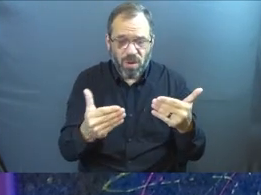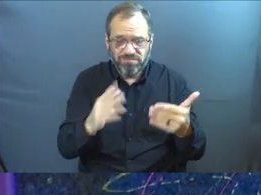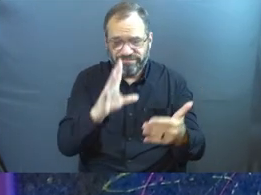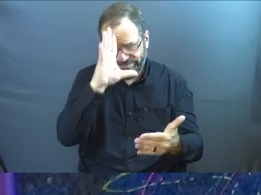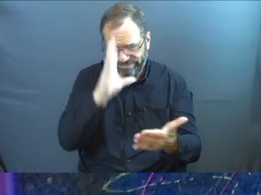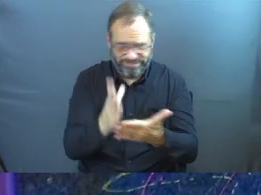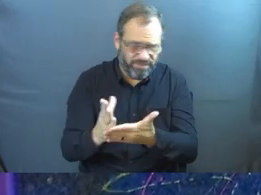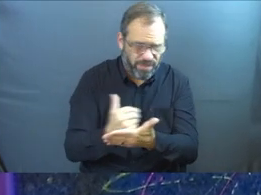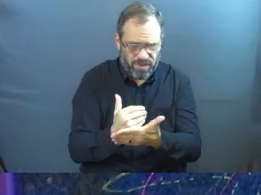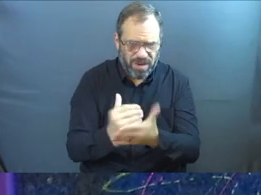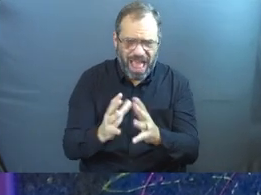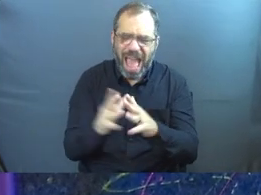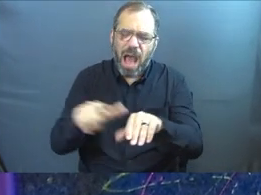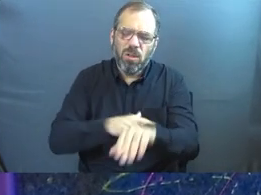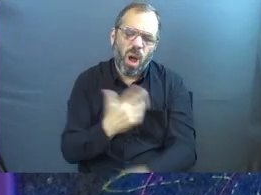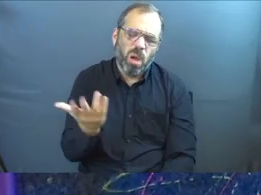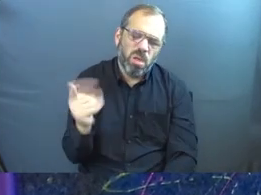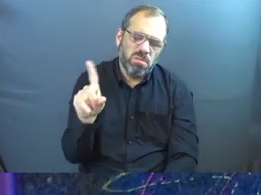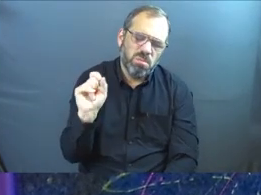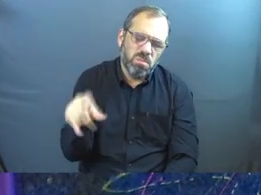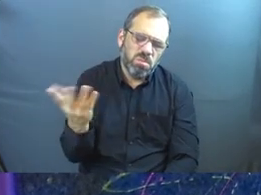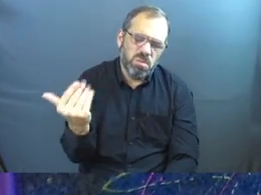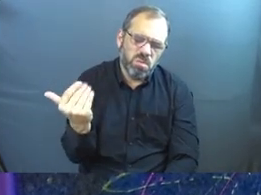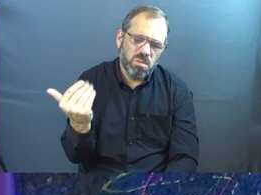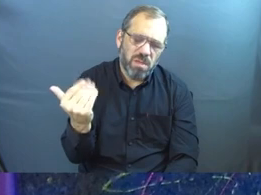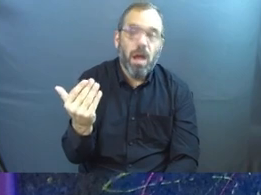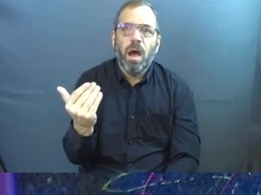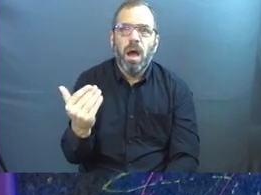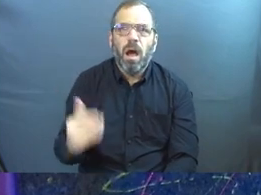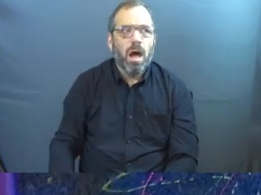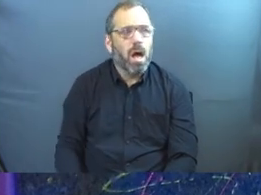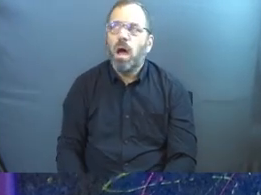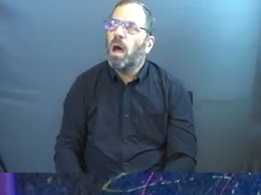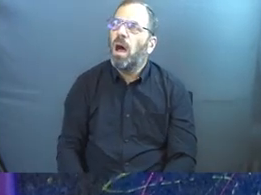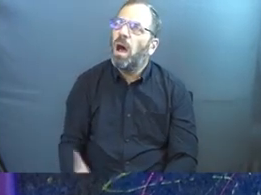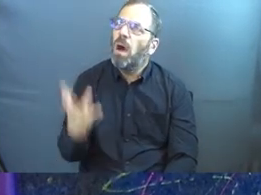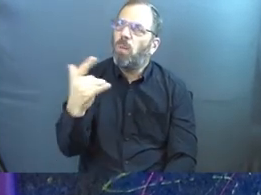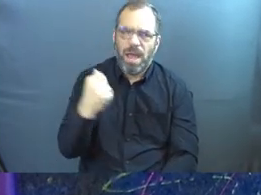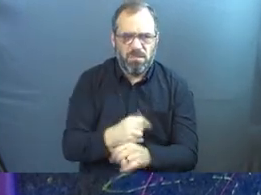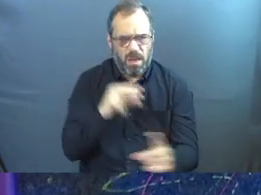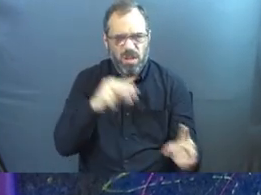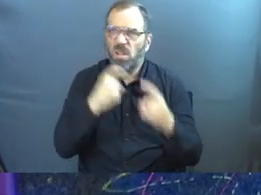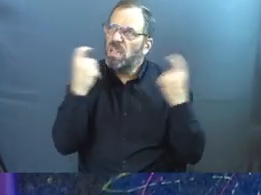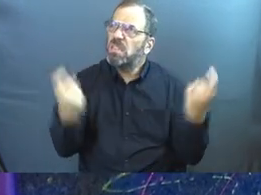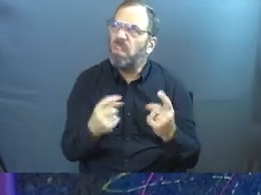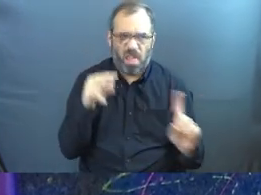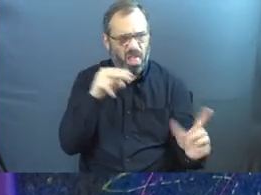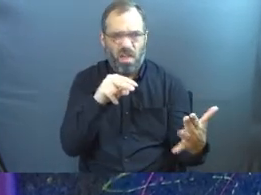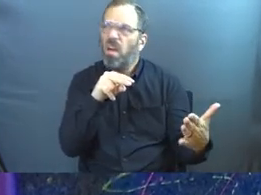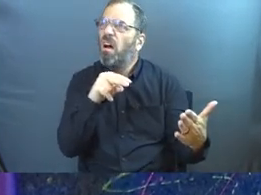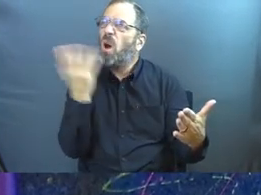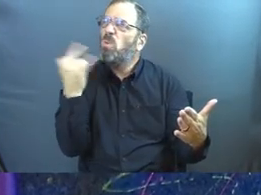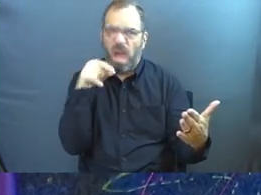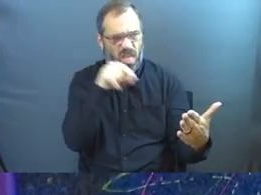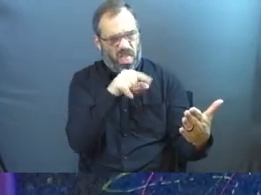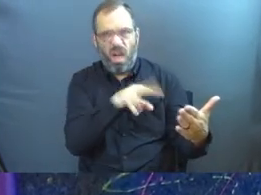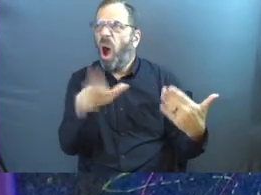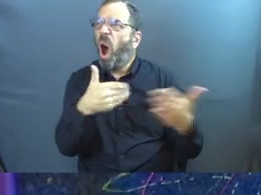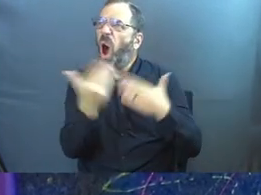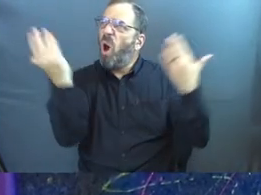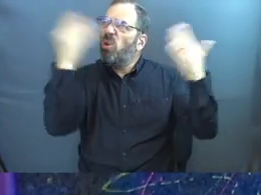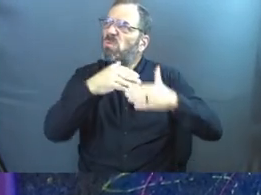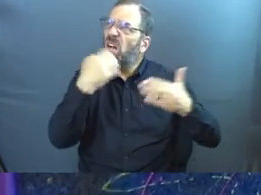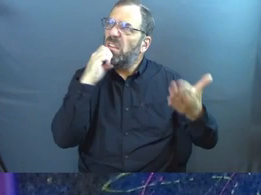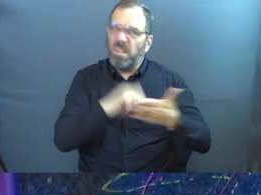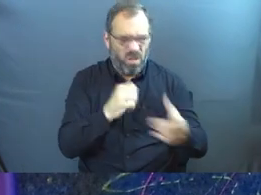perverted. How long, God? How long? He's like, why do you make me look at iniquity? Why do you make me look at all the